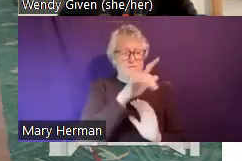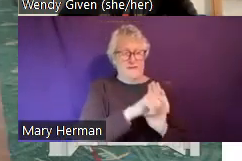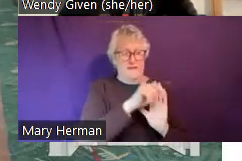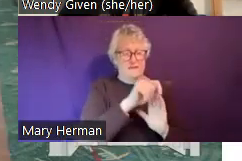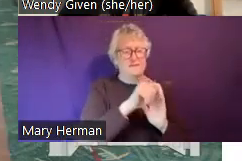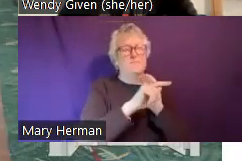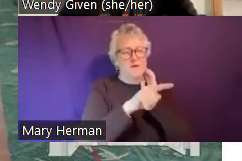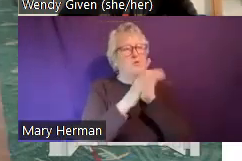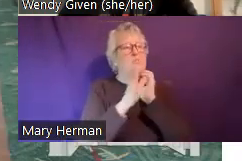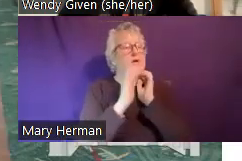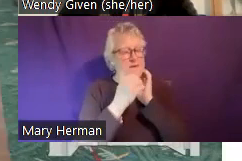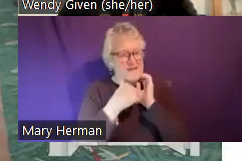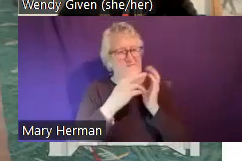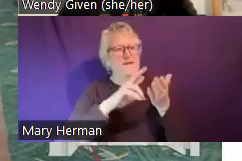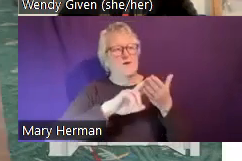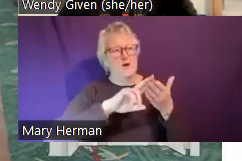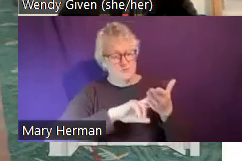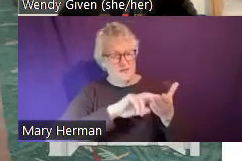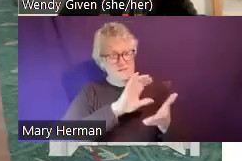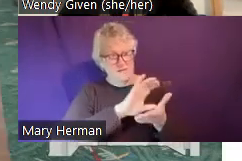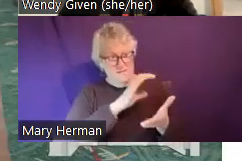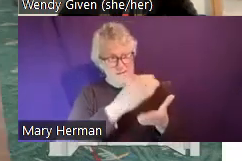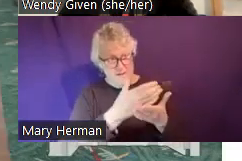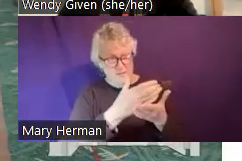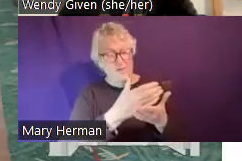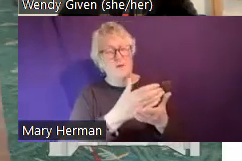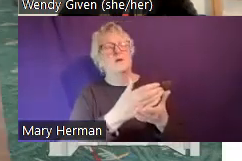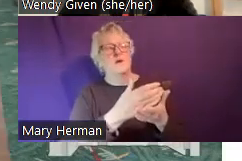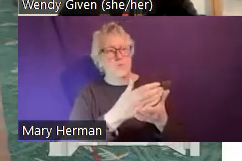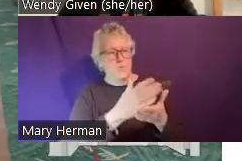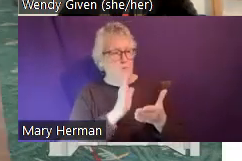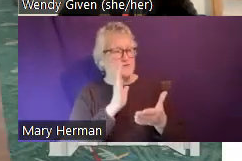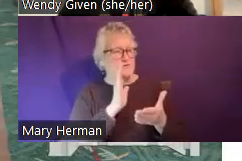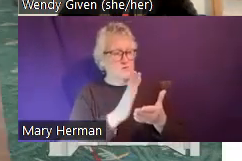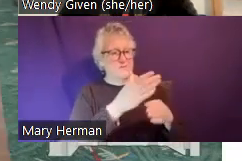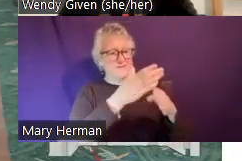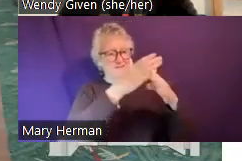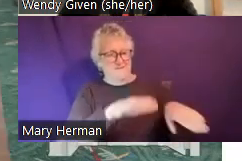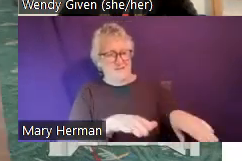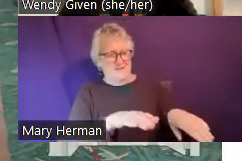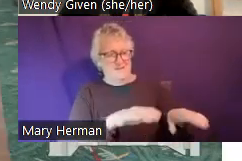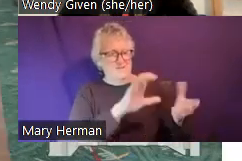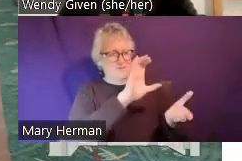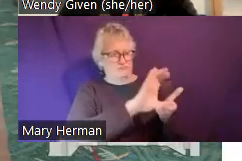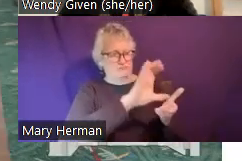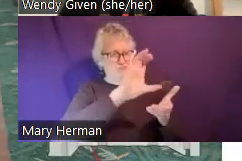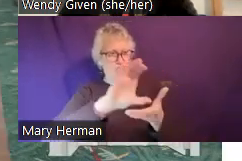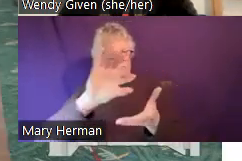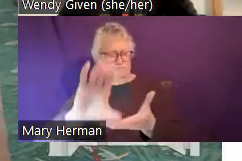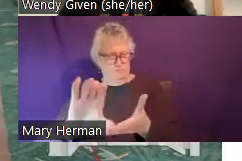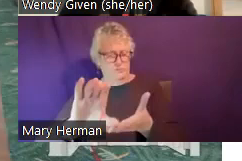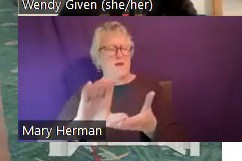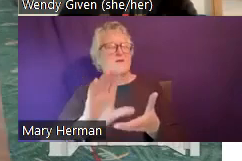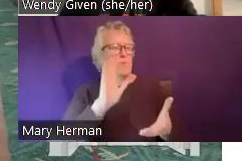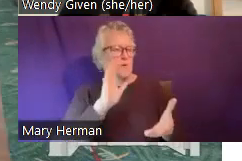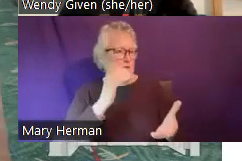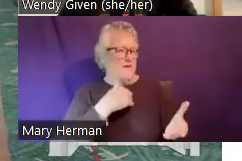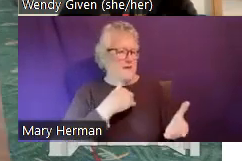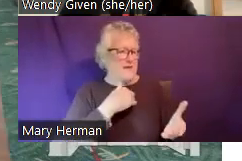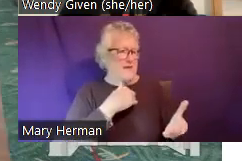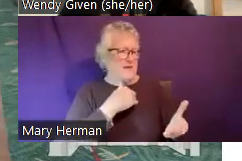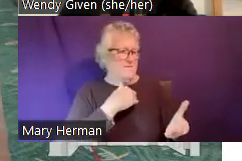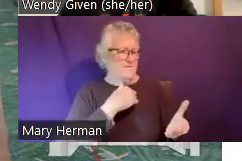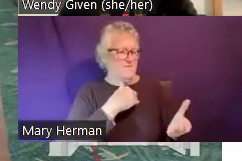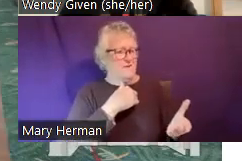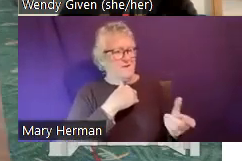contracted amount. It will be divided into chunks that will have benchmarks. So there'll be something that you